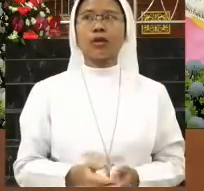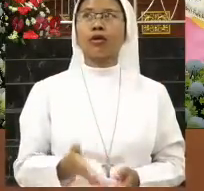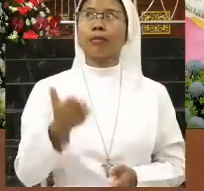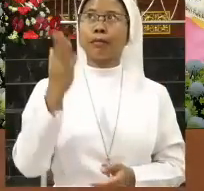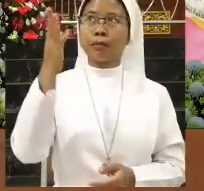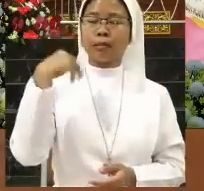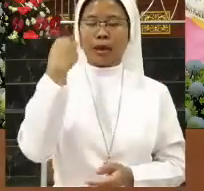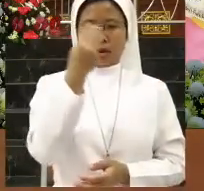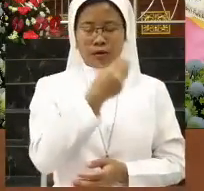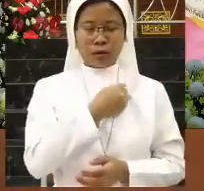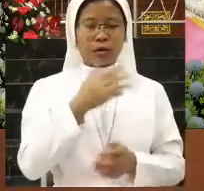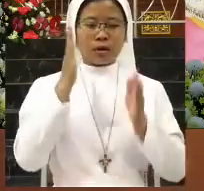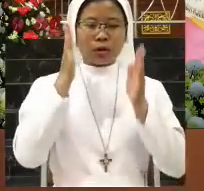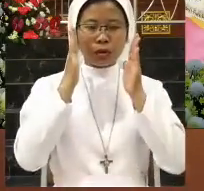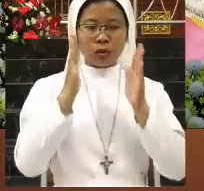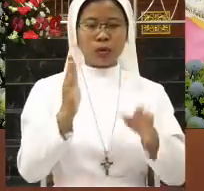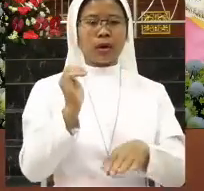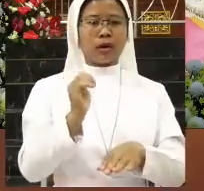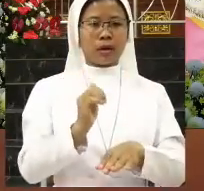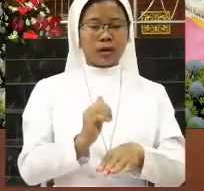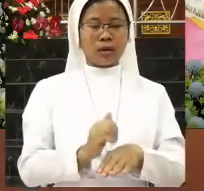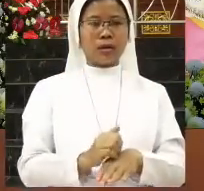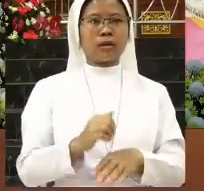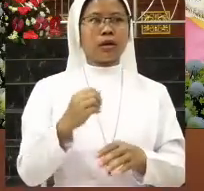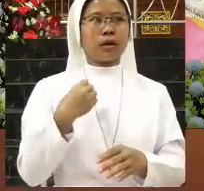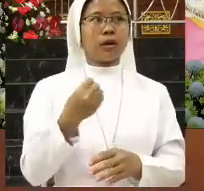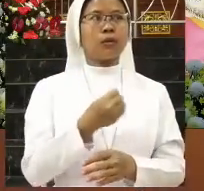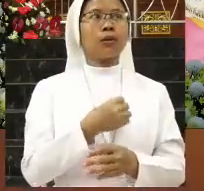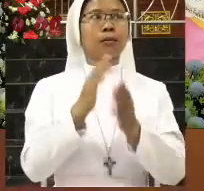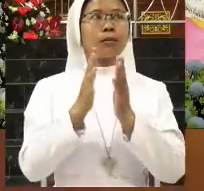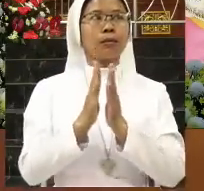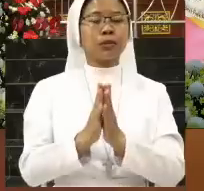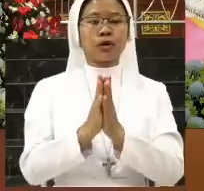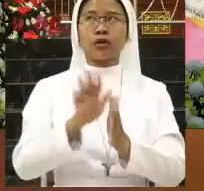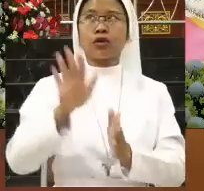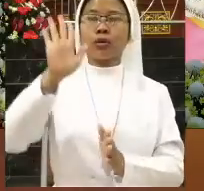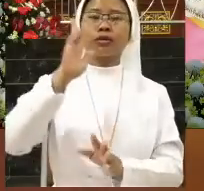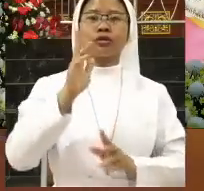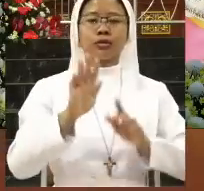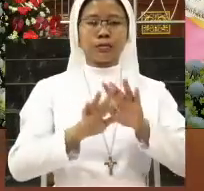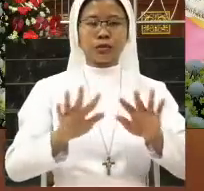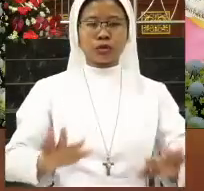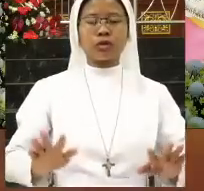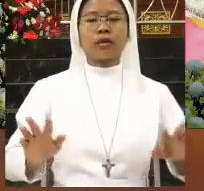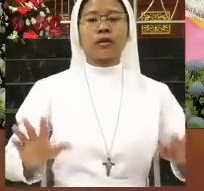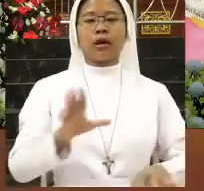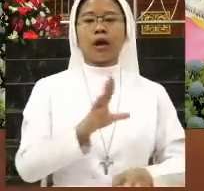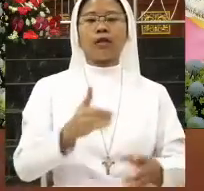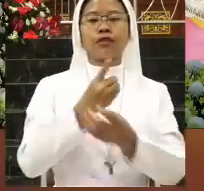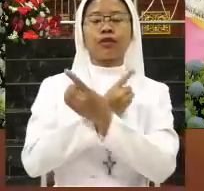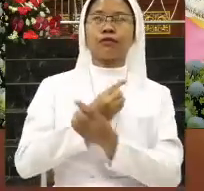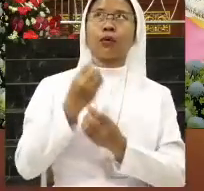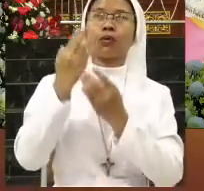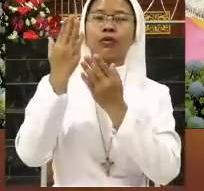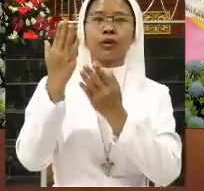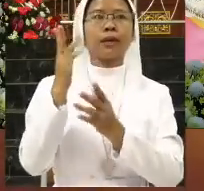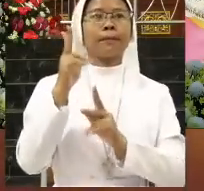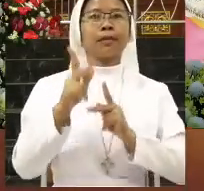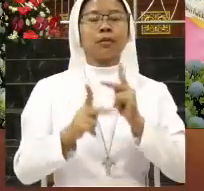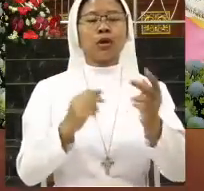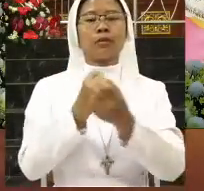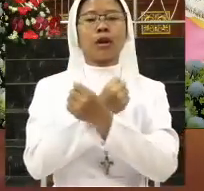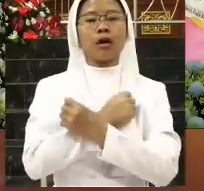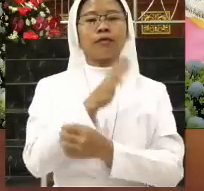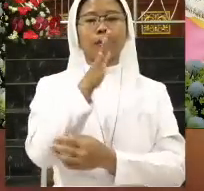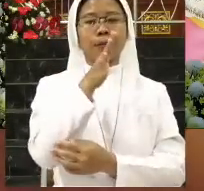Blessed Mary, the trustful voice of pleadings of your entire children and devoted pilgrims. O beloved